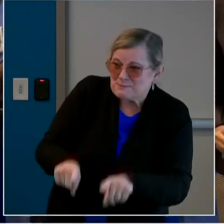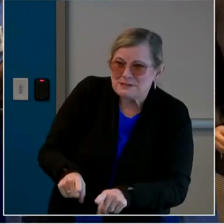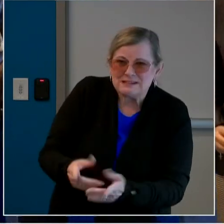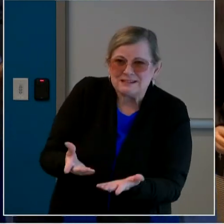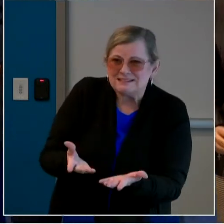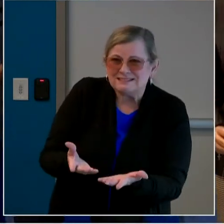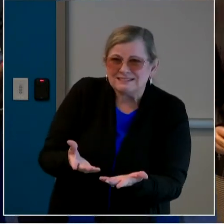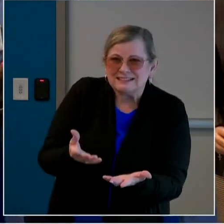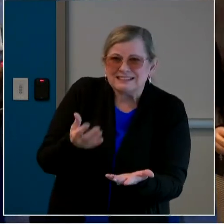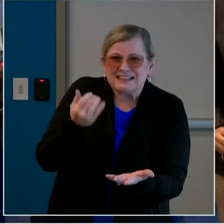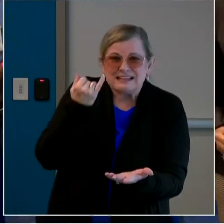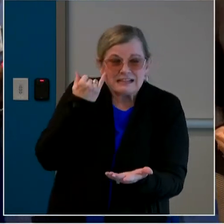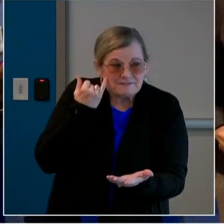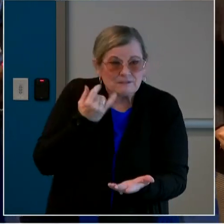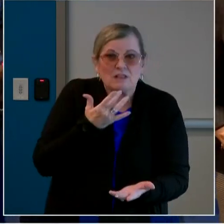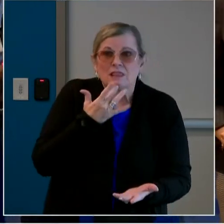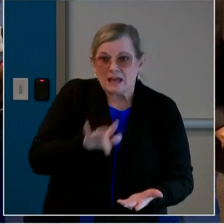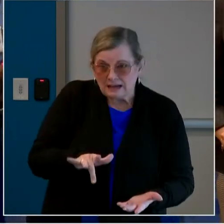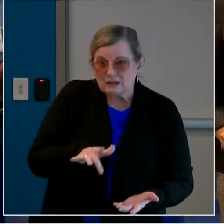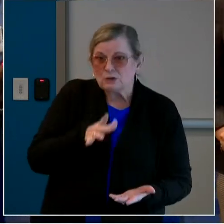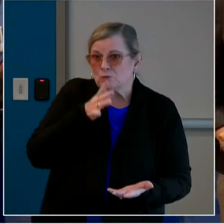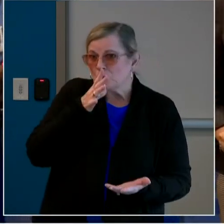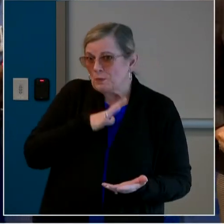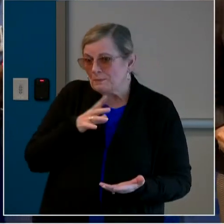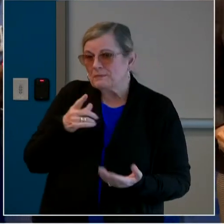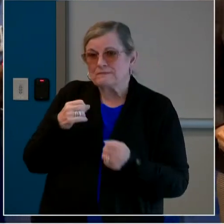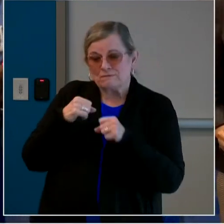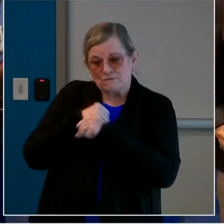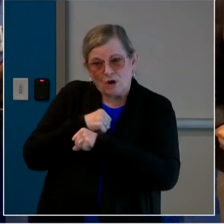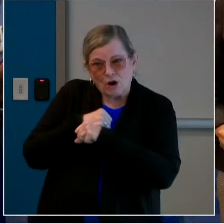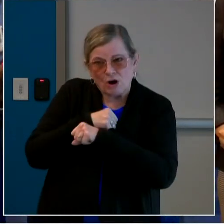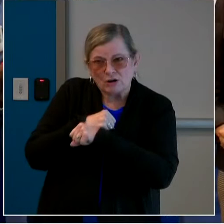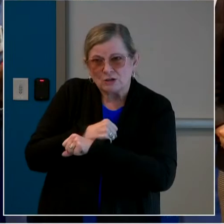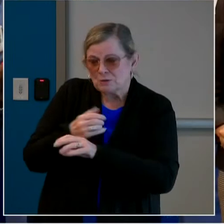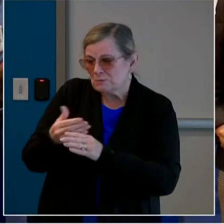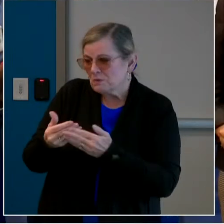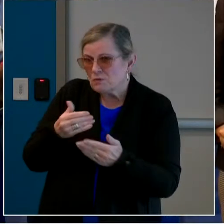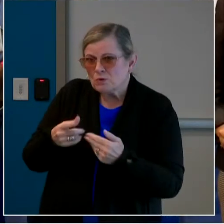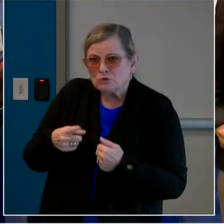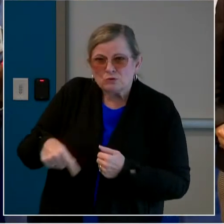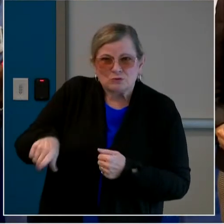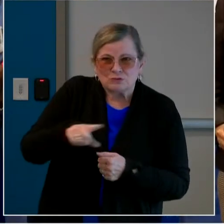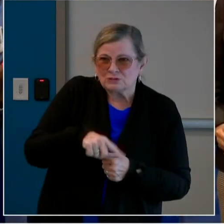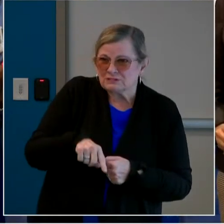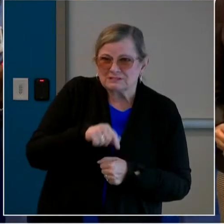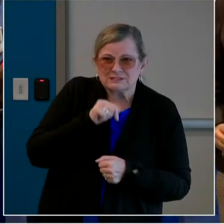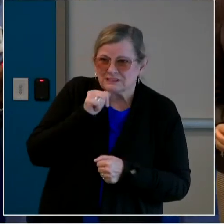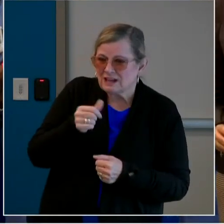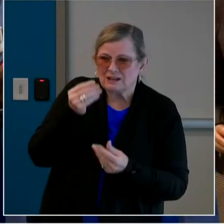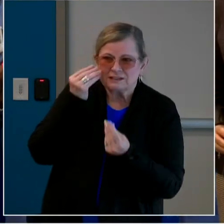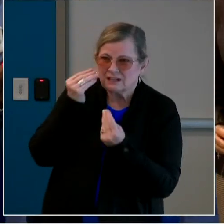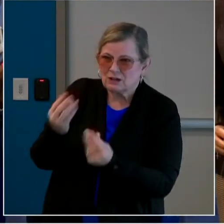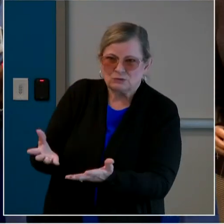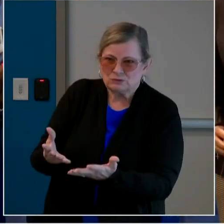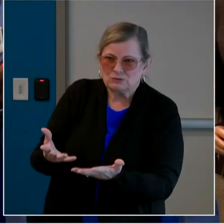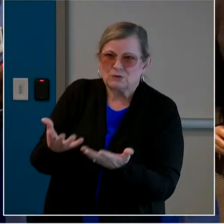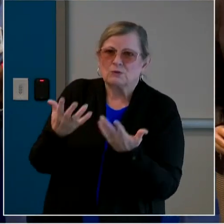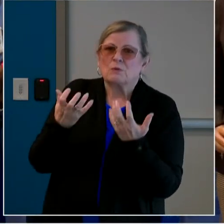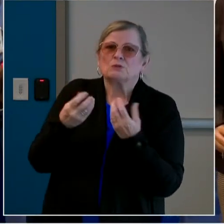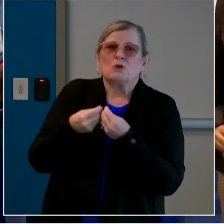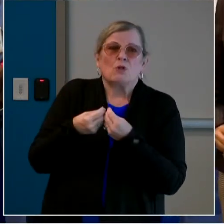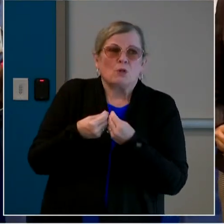be doing this work 20 years later because you might lose hope. But as a mom of 2 young girls, we can't lose hope and we can't stop